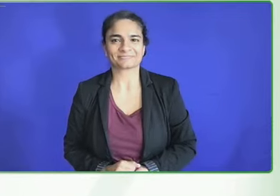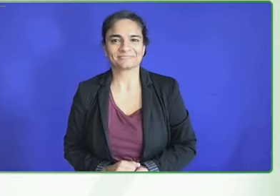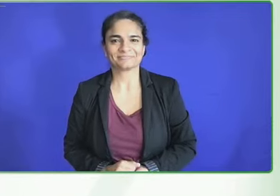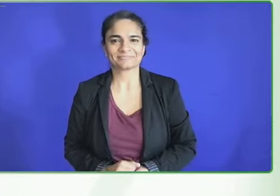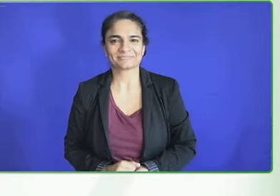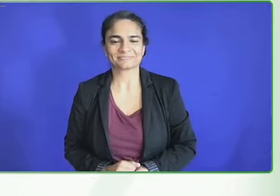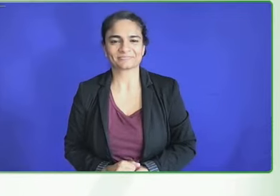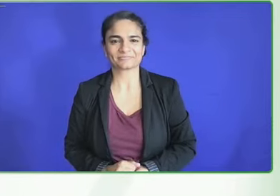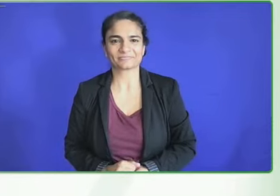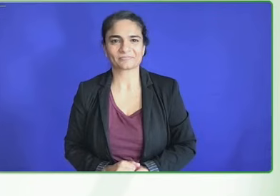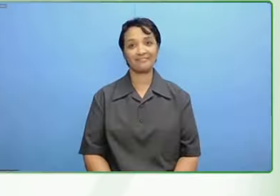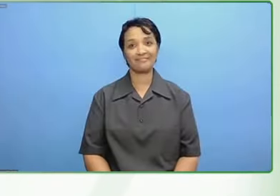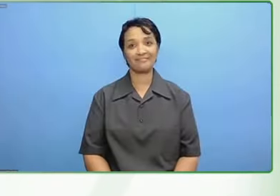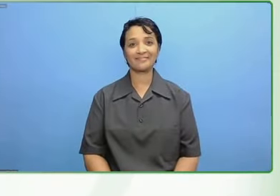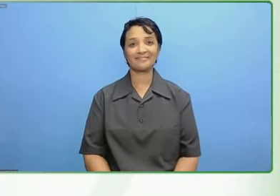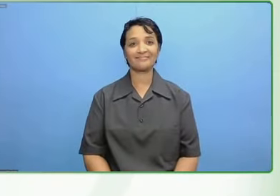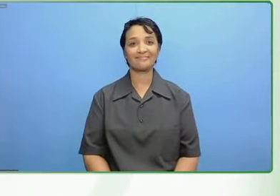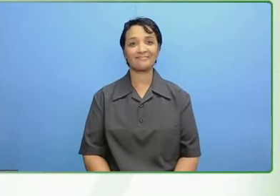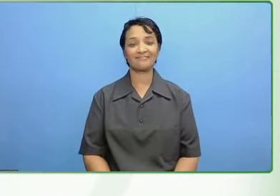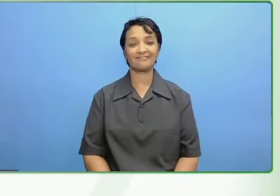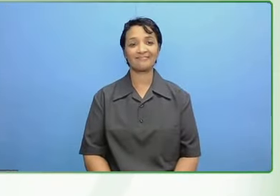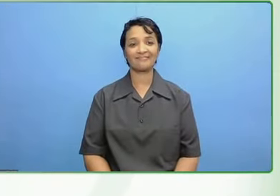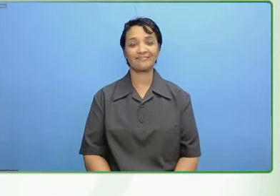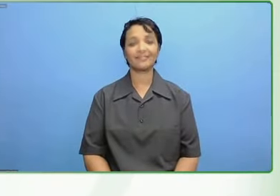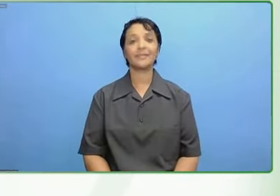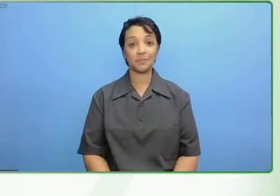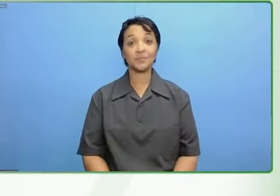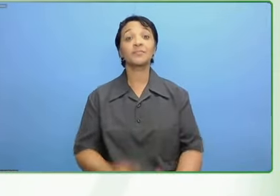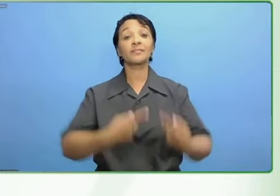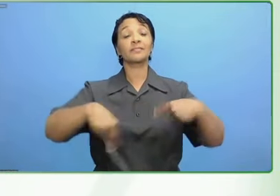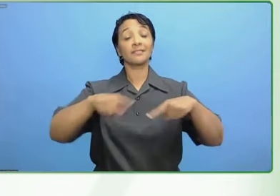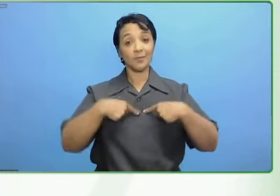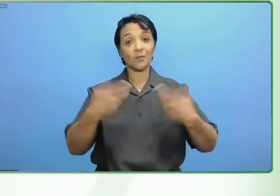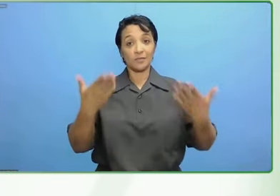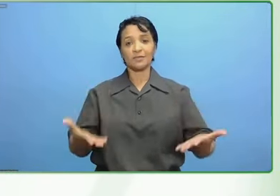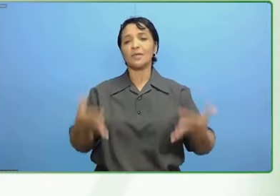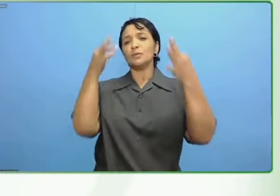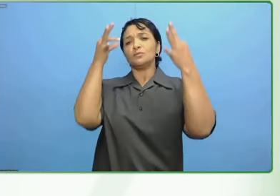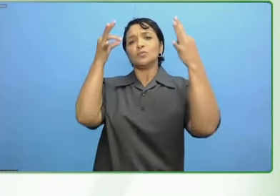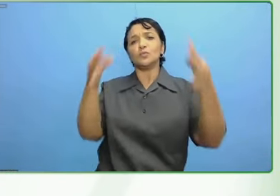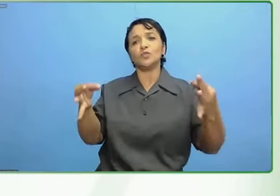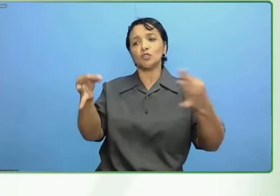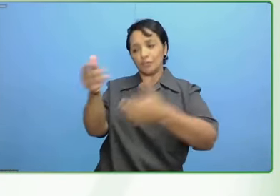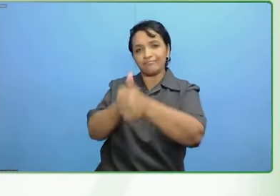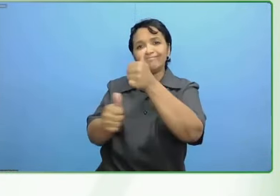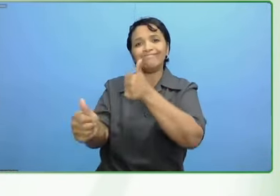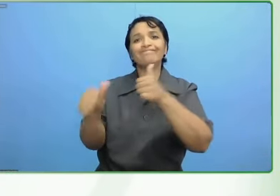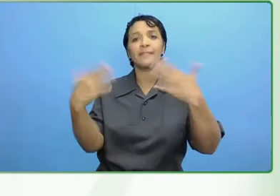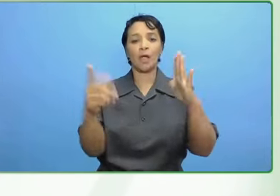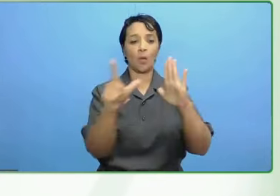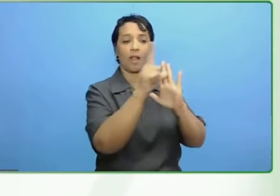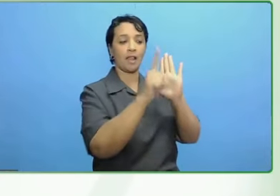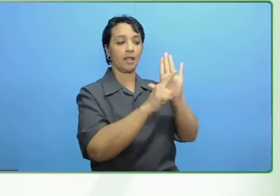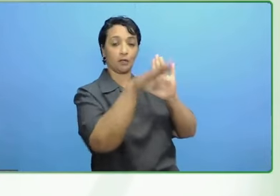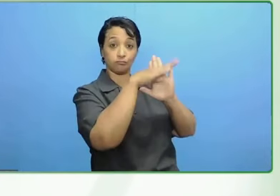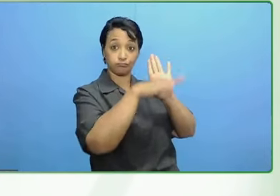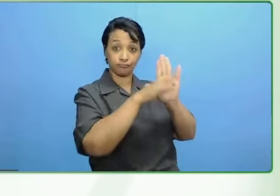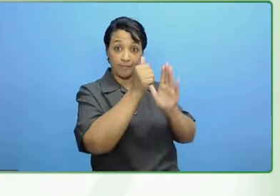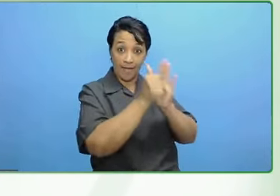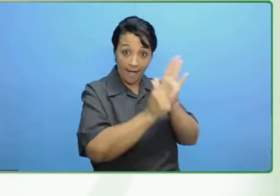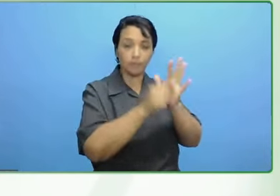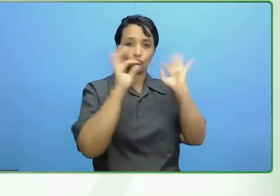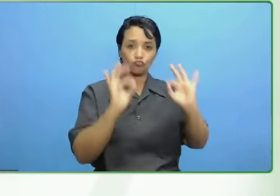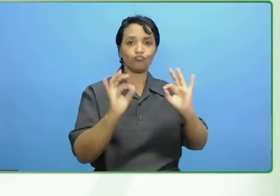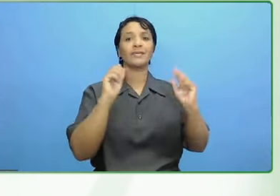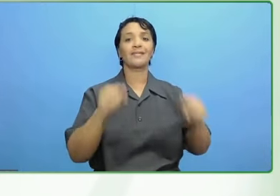operational and the appointment of decision supporters under the Act will begin. Amendments to the Act